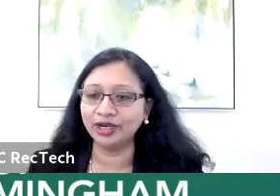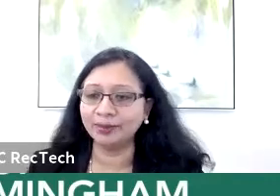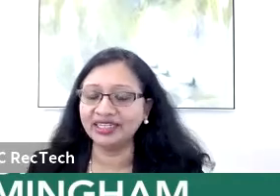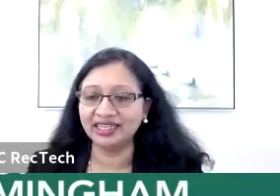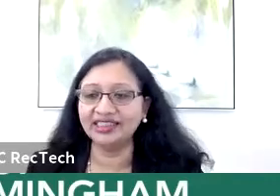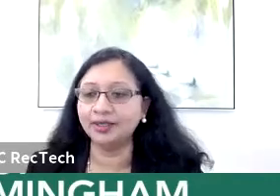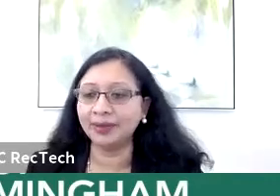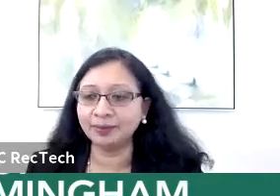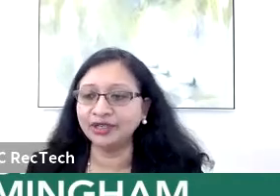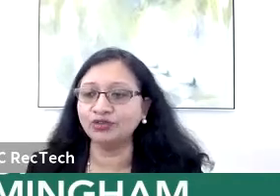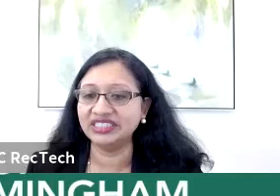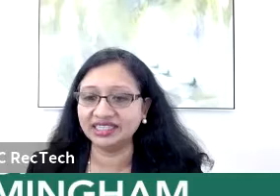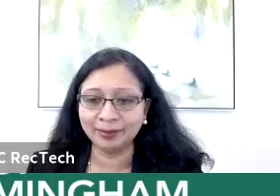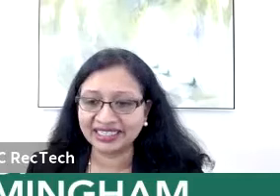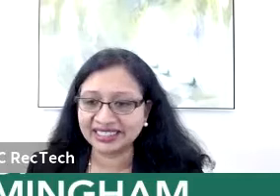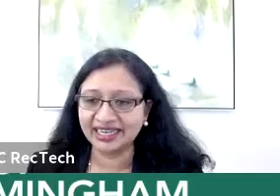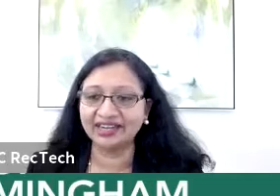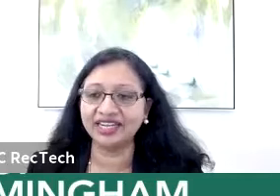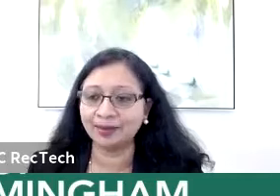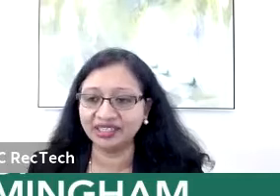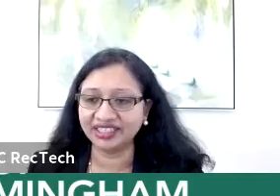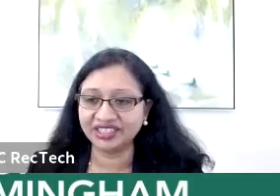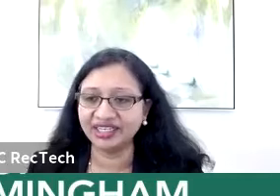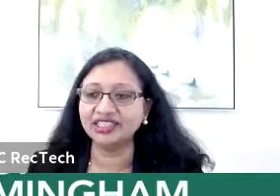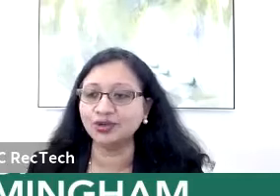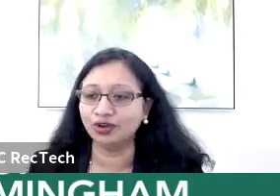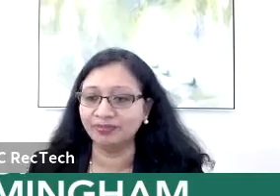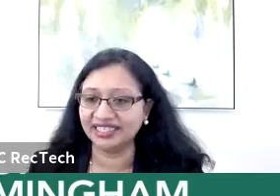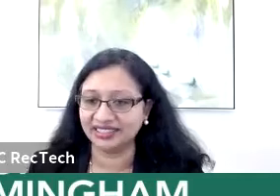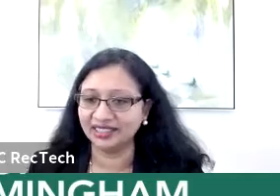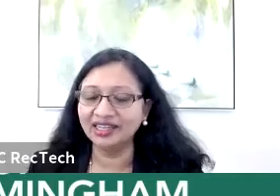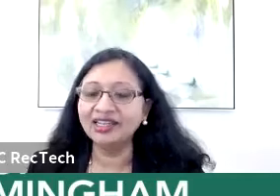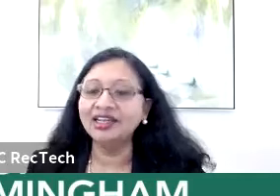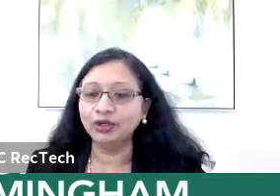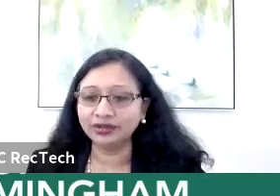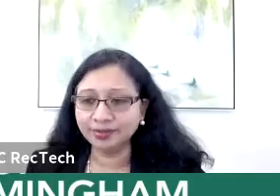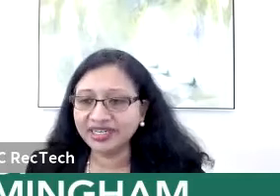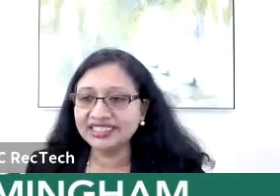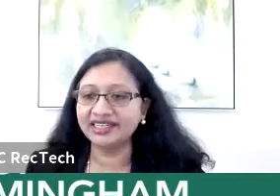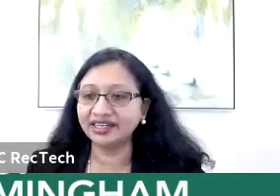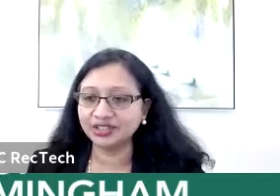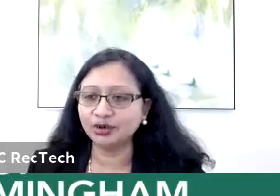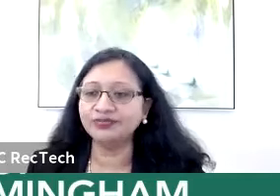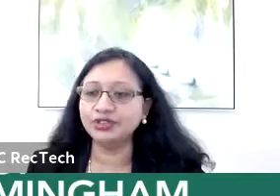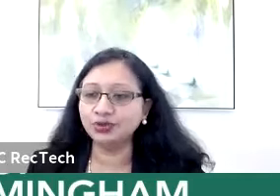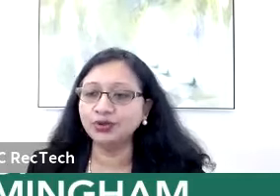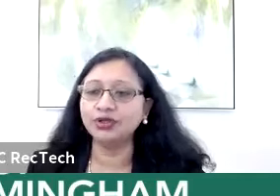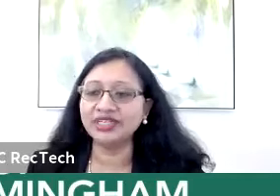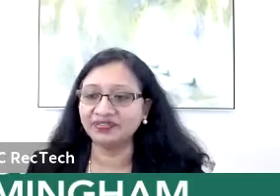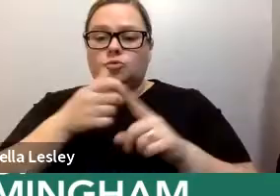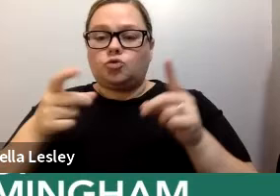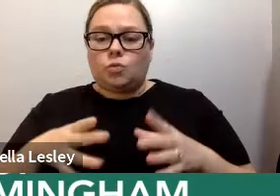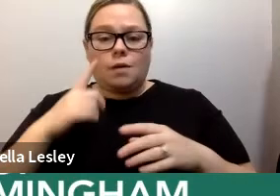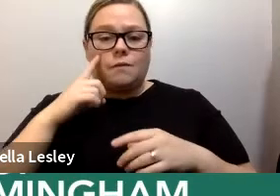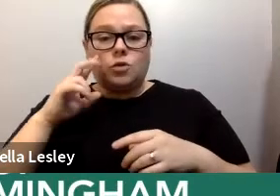faculty appointment in the Department of Physical Medicine and Rehabilitation in the School of Medicine. Dr. Rimmer is the director of two